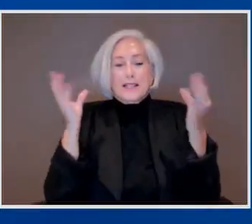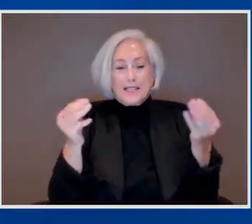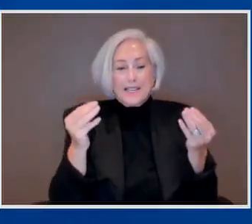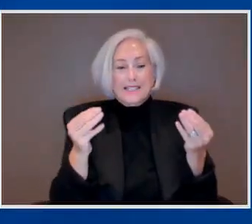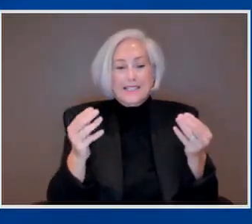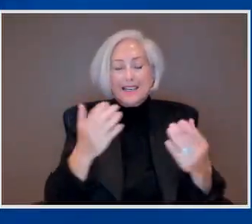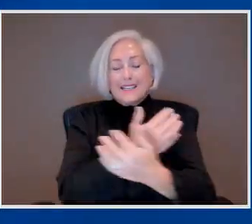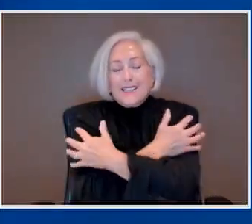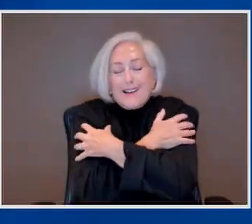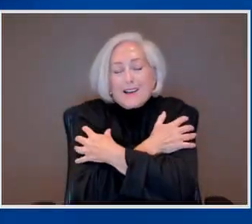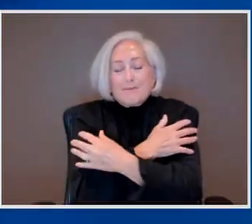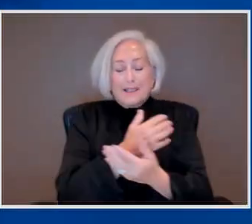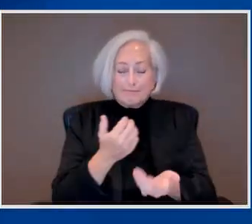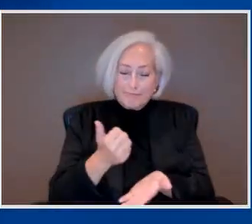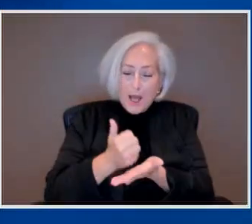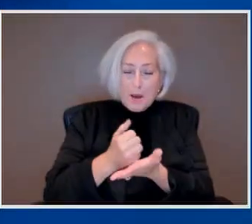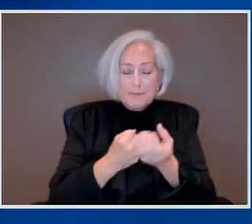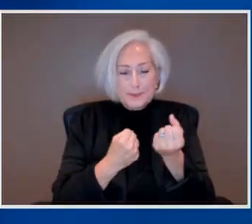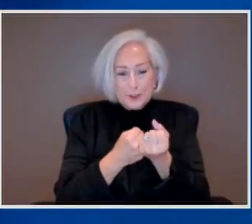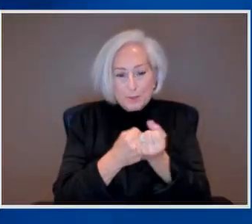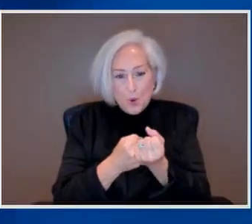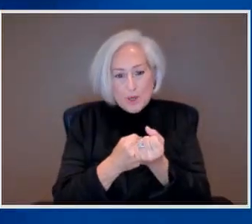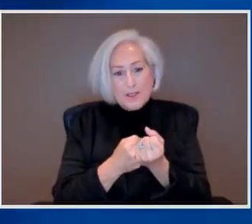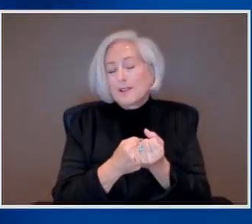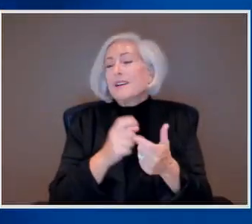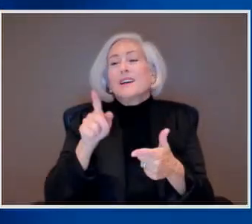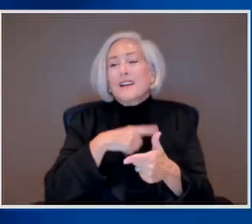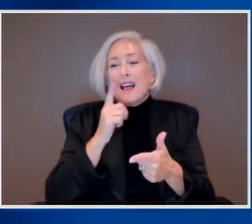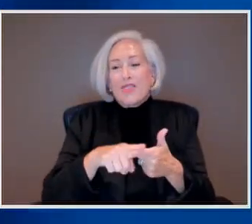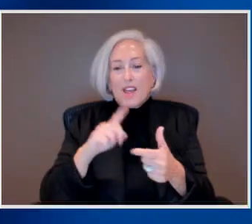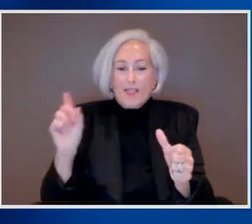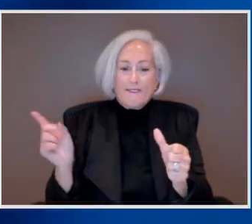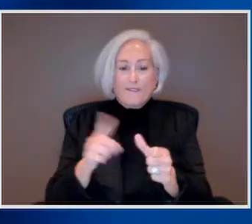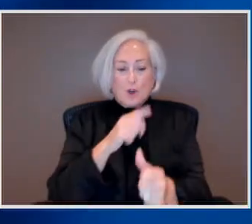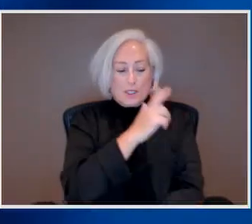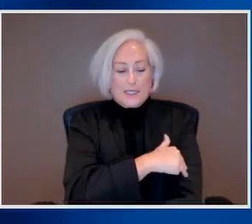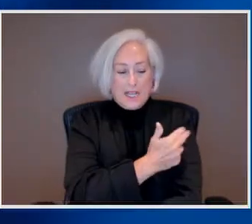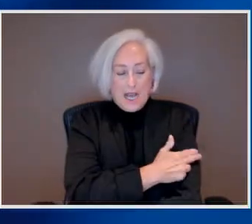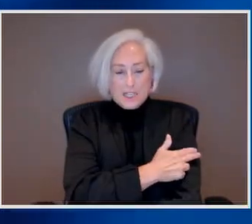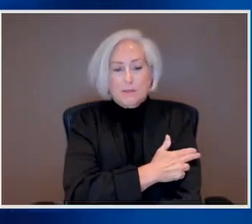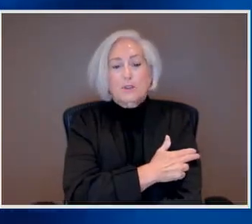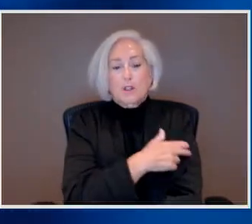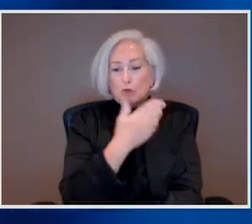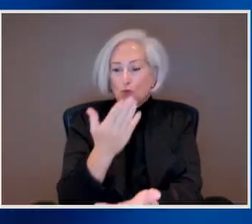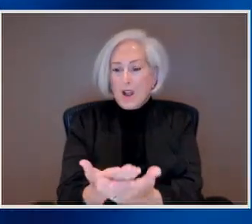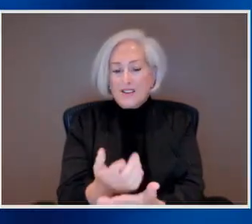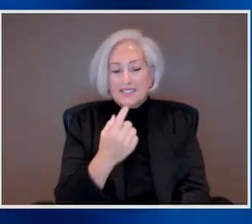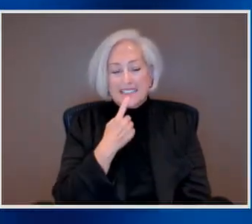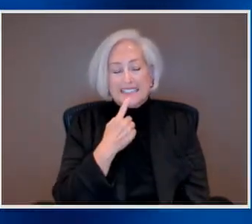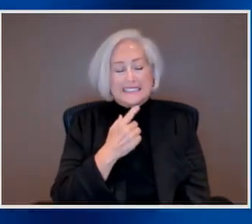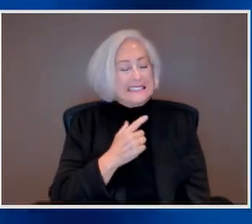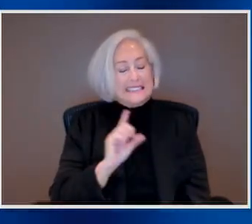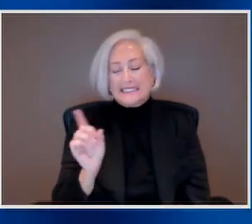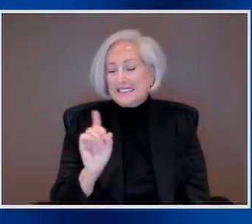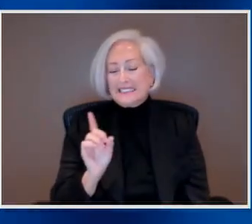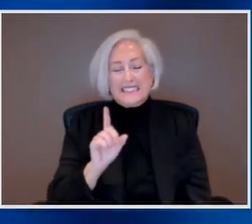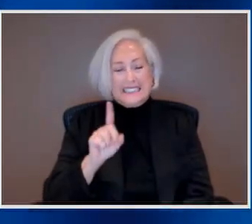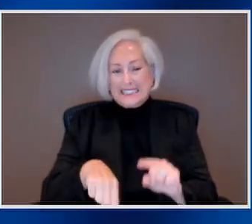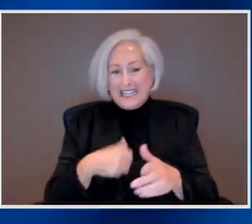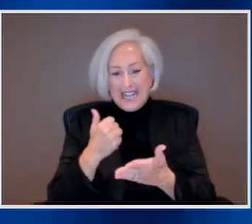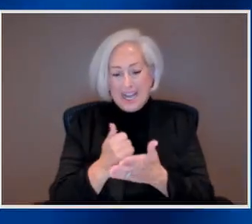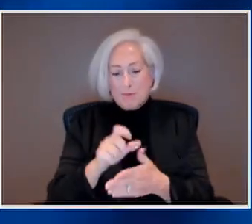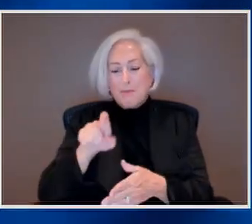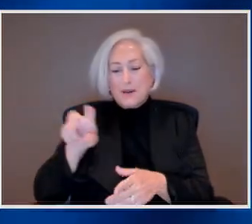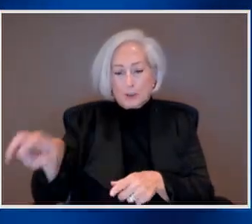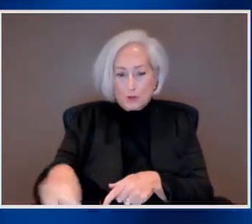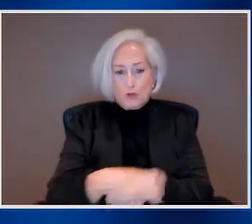hug. He was very supportive. And then we went to the first hospital and they said, hey, we can't help him. We're going to have to transfer him to KU. And that's when it